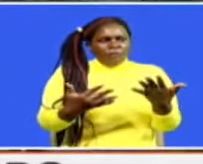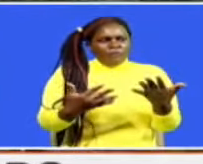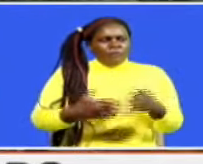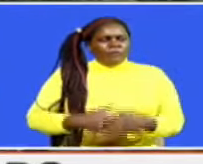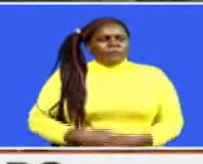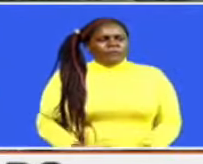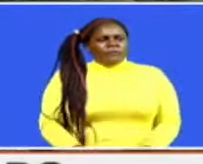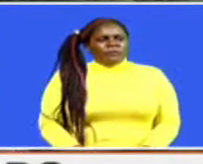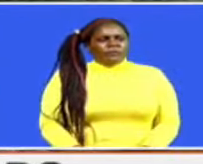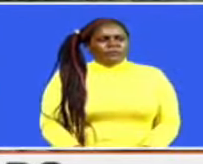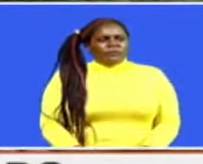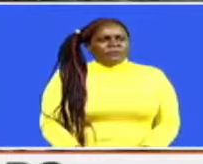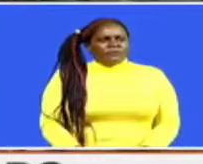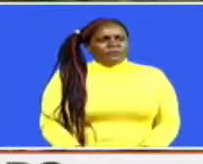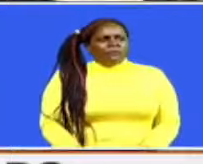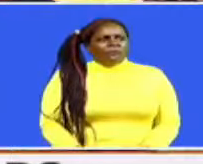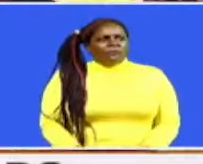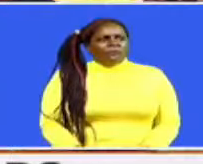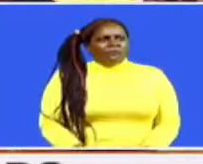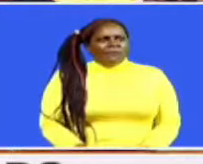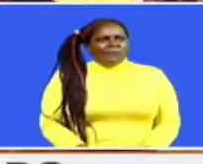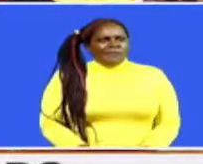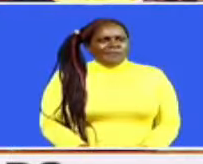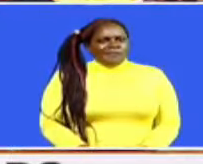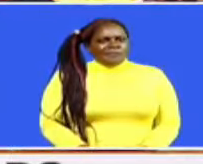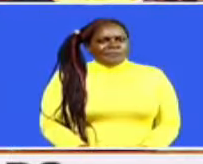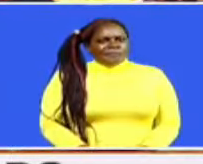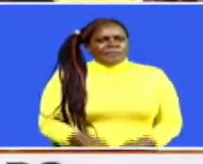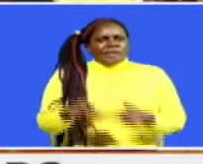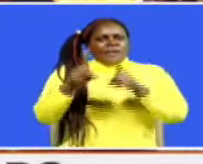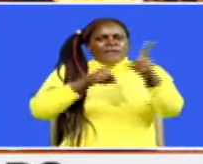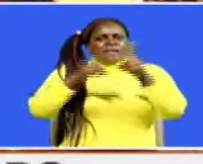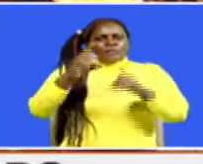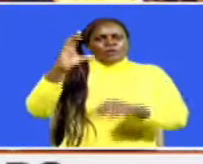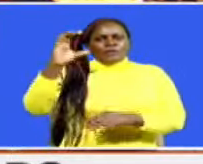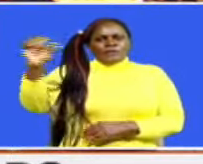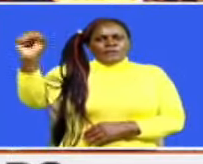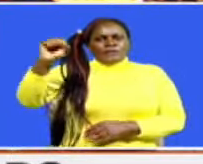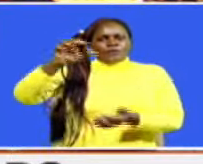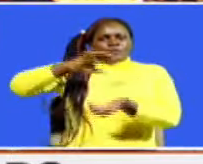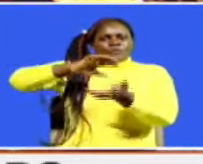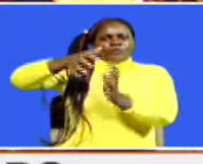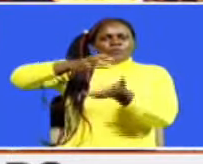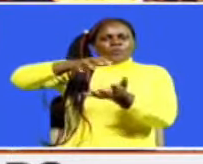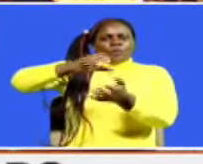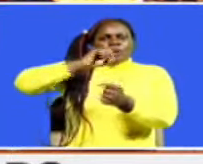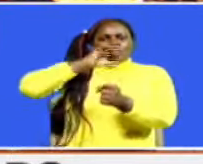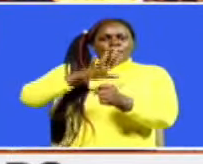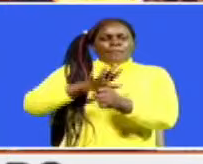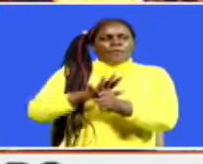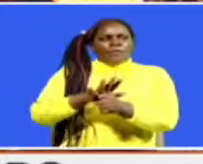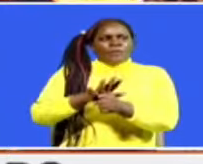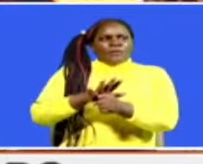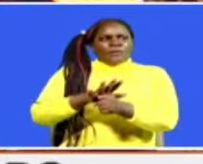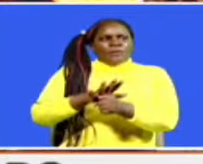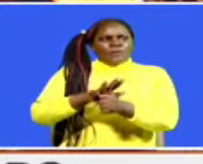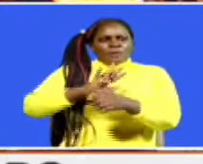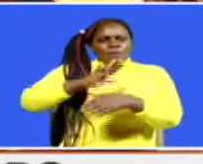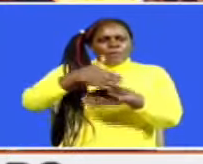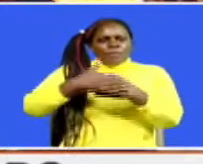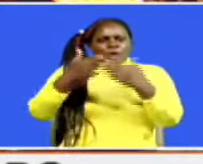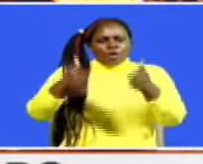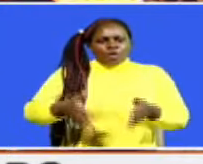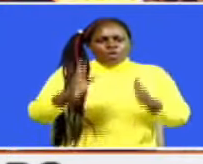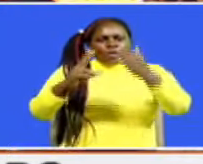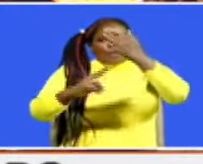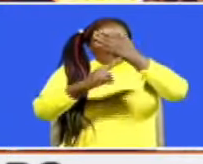Murani for KTN News. Meanwhile, Transport Cabinet Secretary Kipchumba Murkomen has promised speedy restoration of the roads